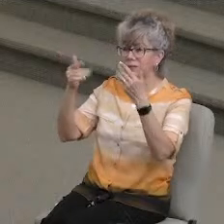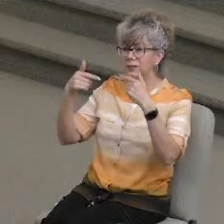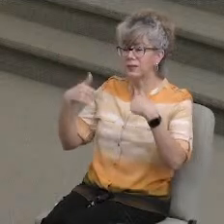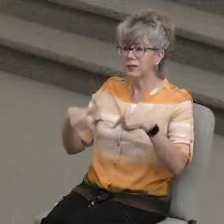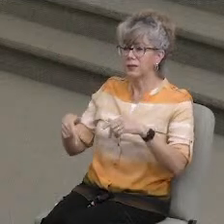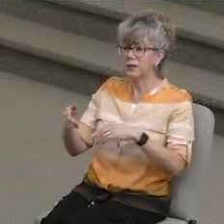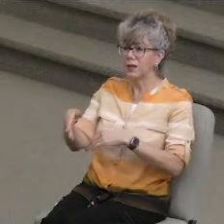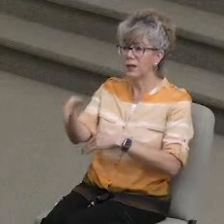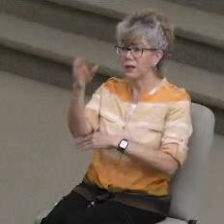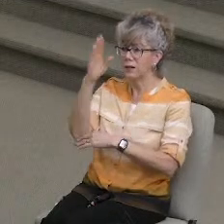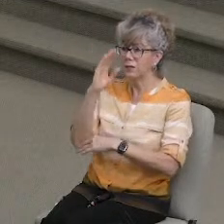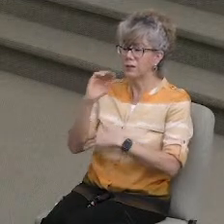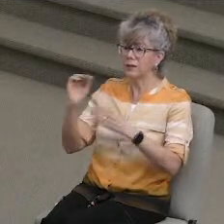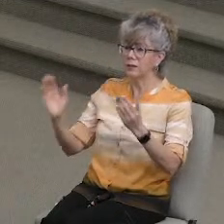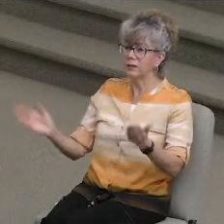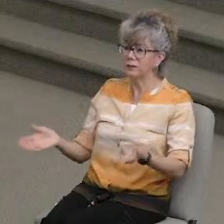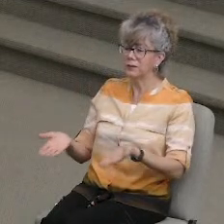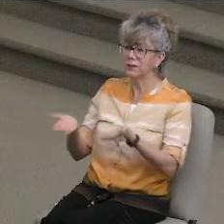Arise. Let God arise.